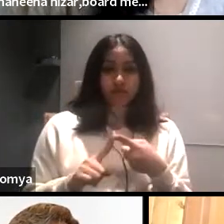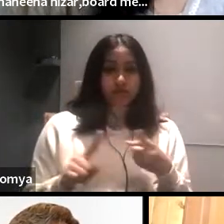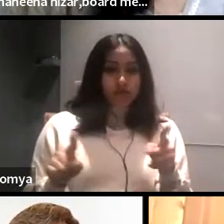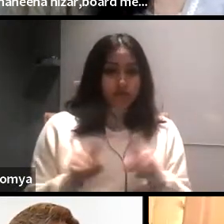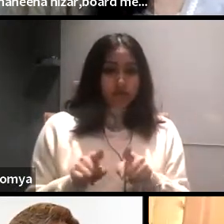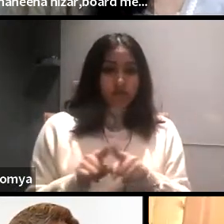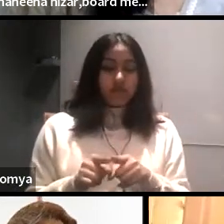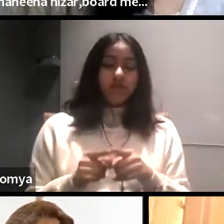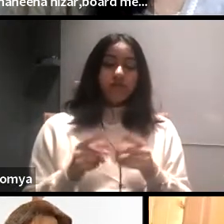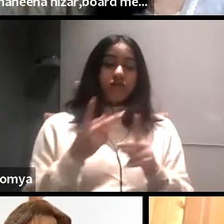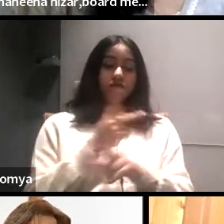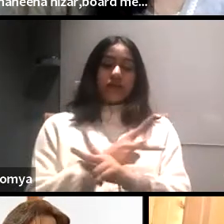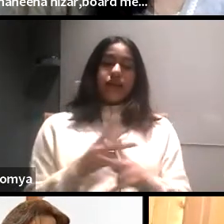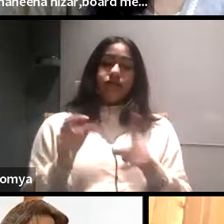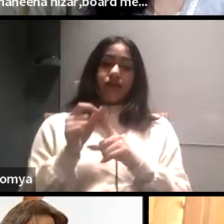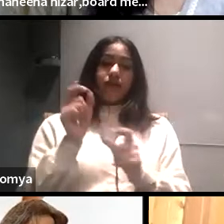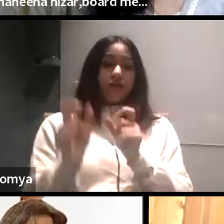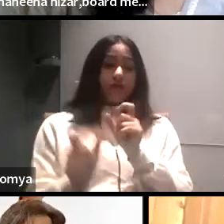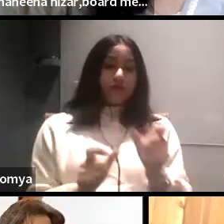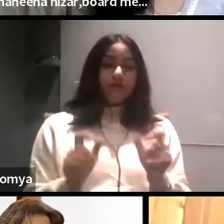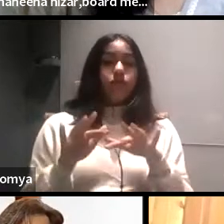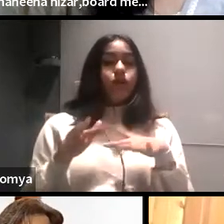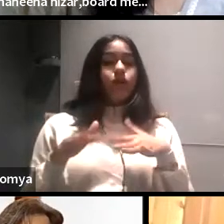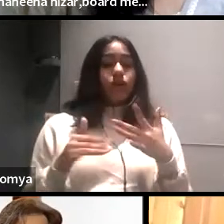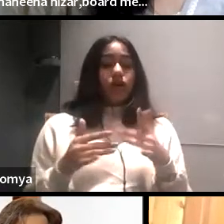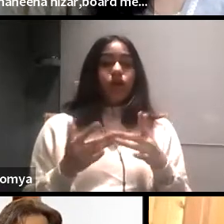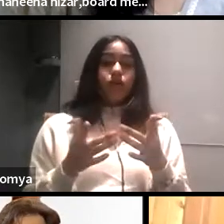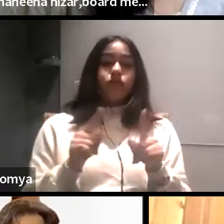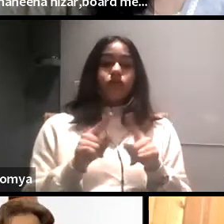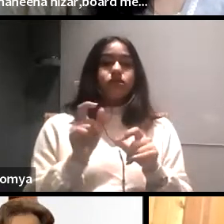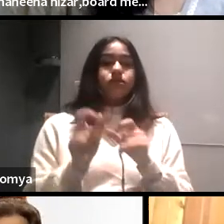there's so many people with disabilities who do not have visible